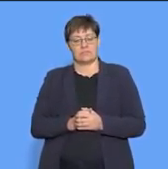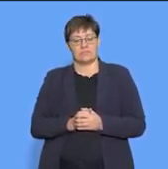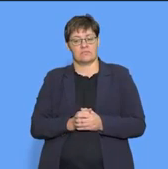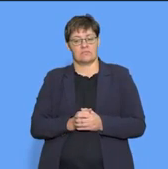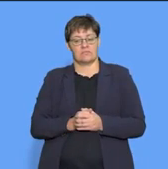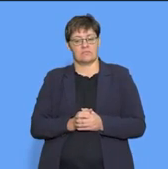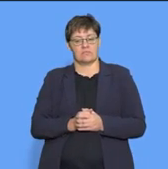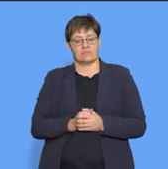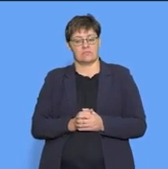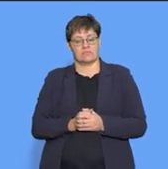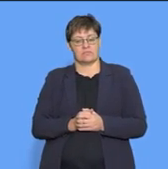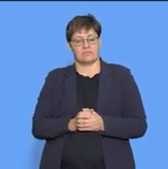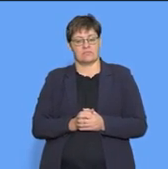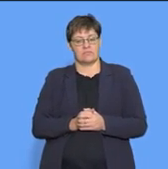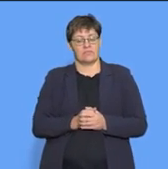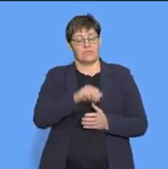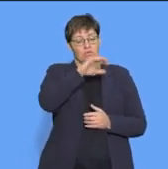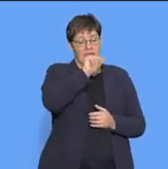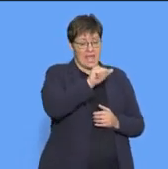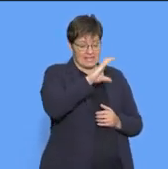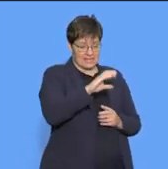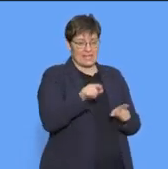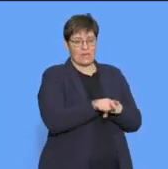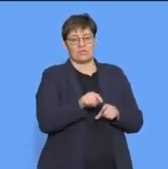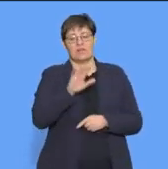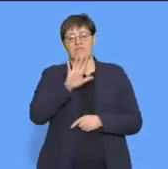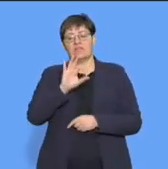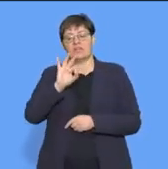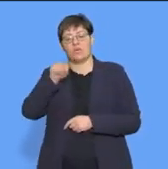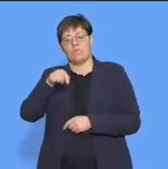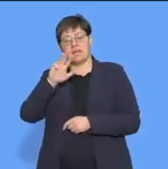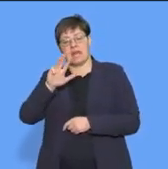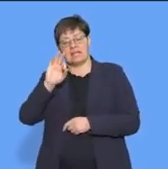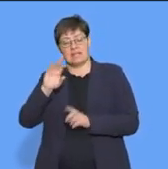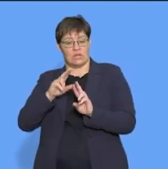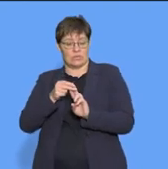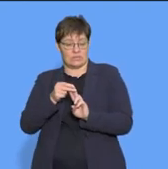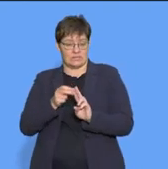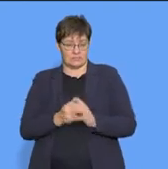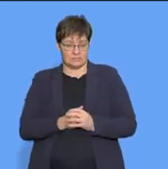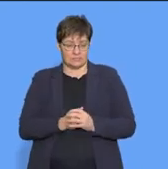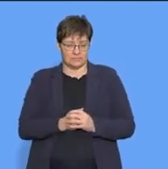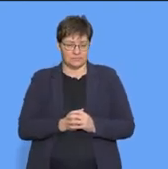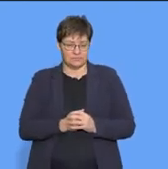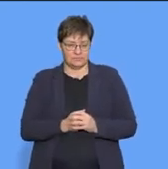and so sorry, this should just be AC. So AC is then 53,93